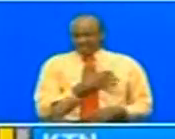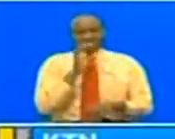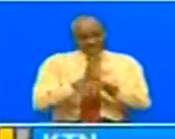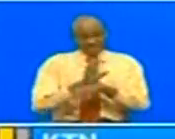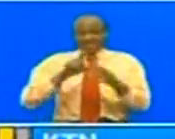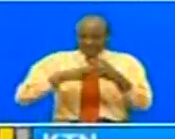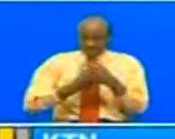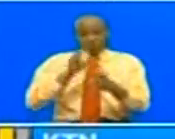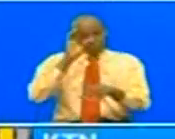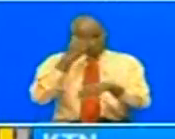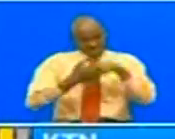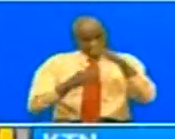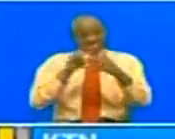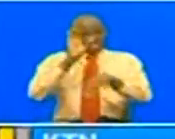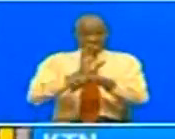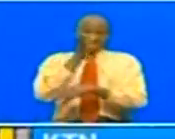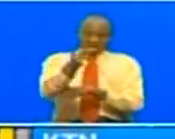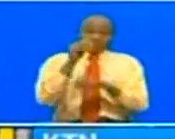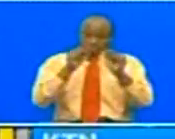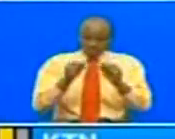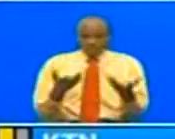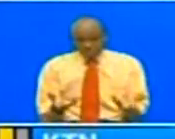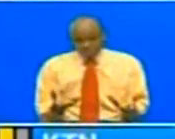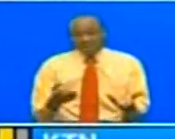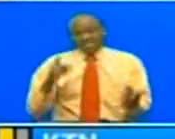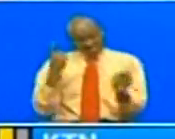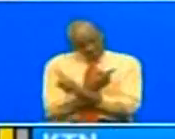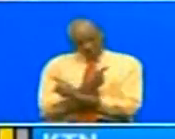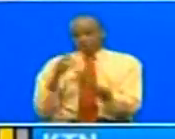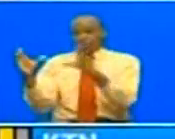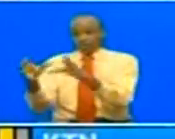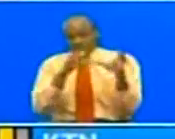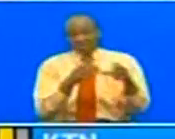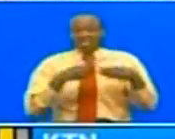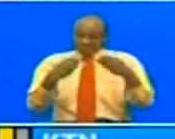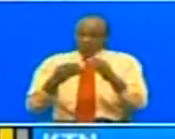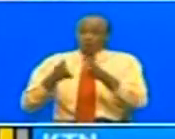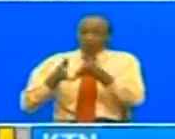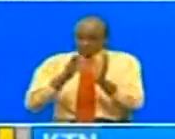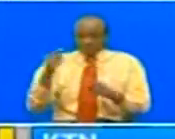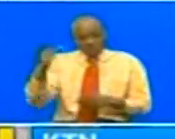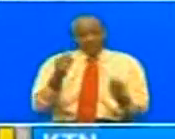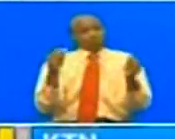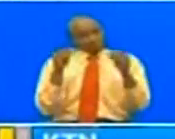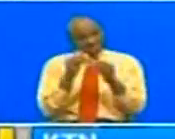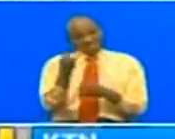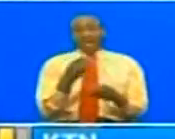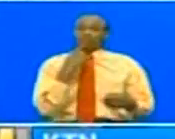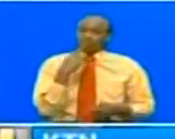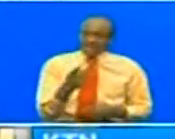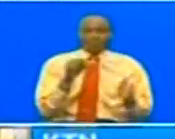build a shrine in Lodwar, Turkana County, where hostile communities would be given a platform to come together and air